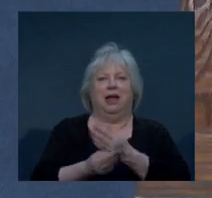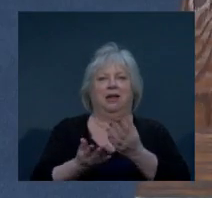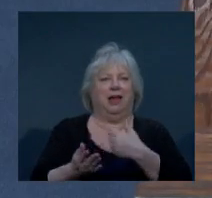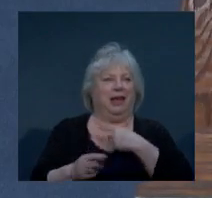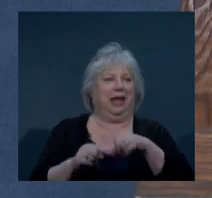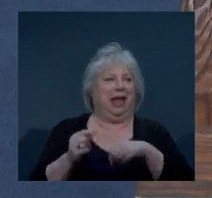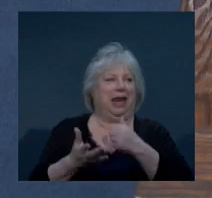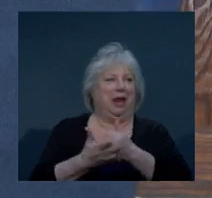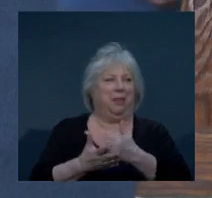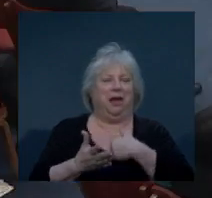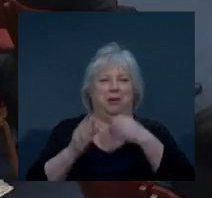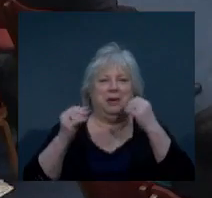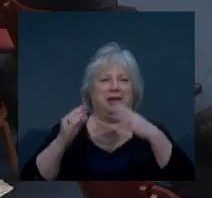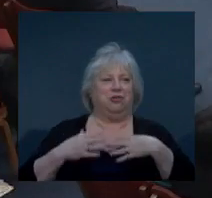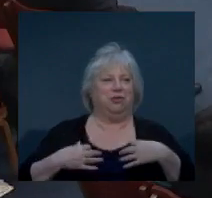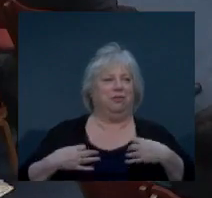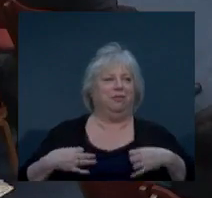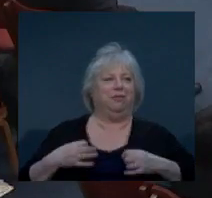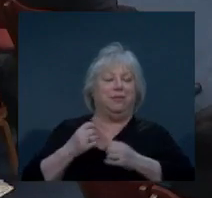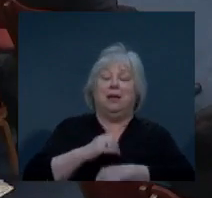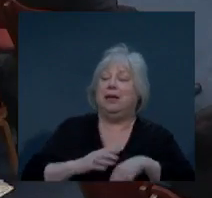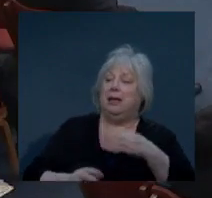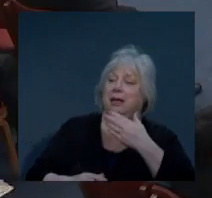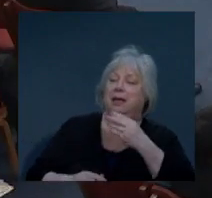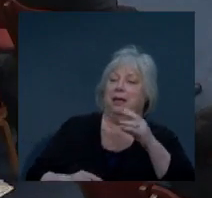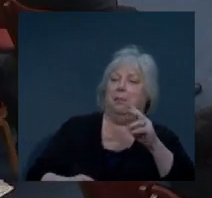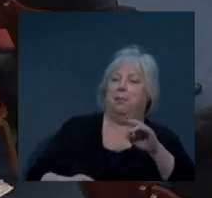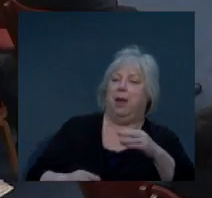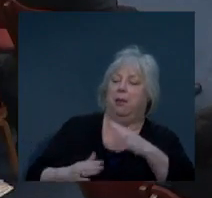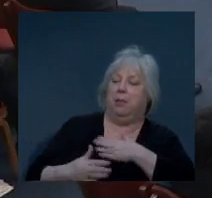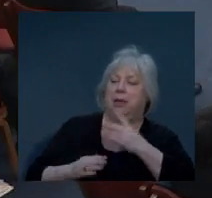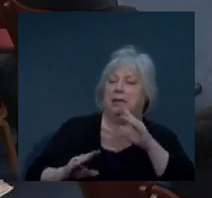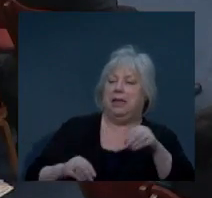teacher. Ms. Bowling, could you please give that to the Madam Clerk, please?